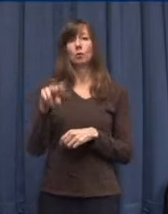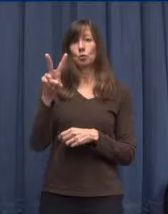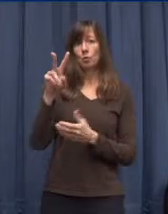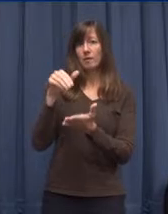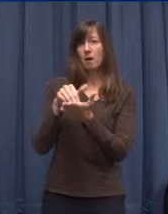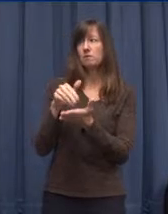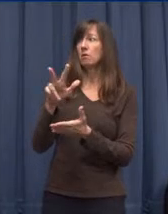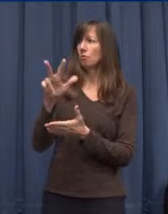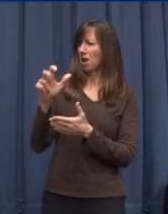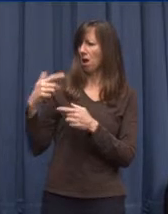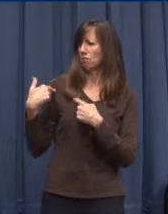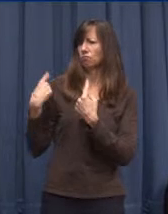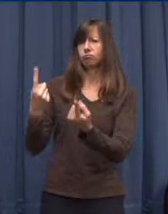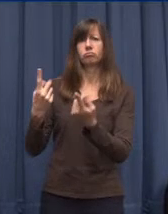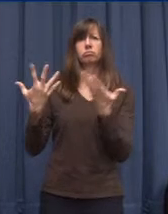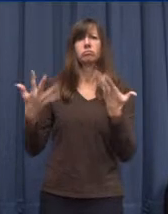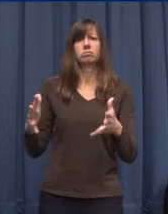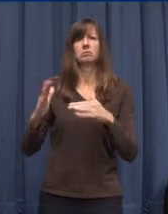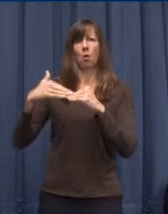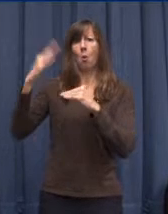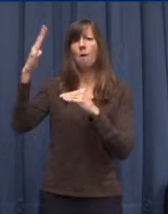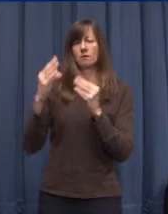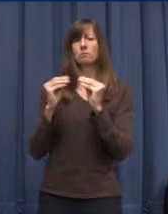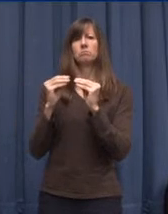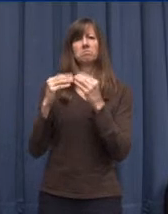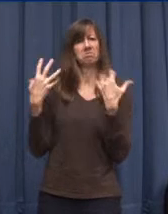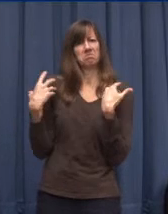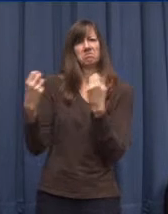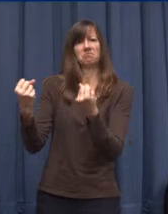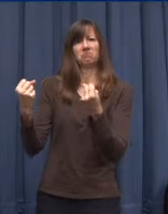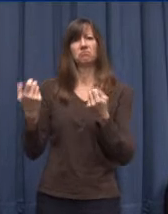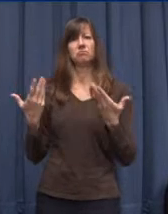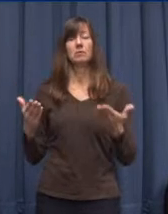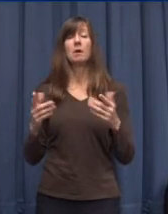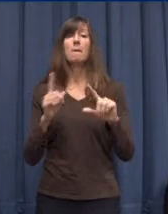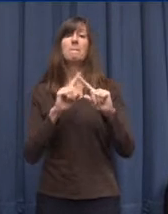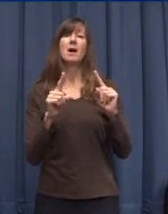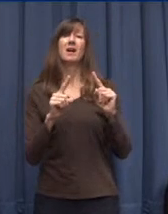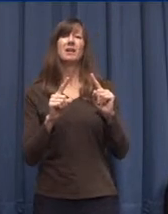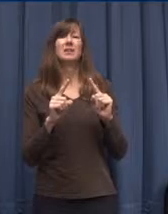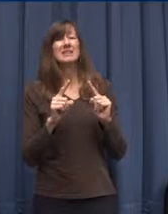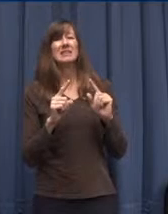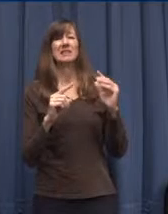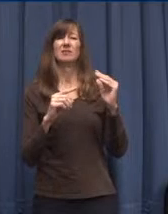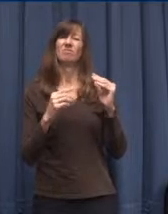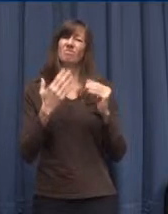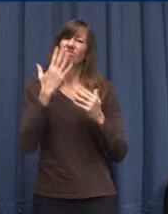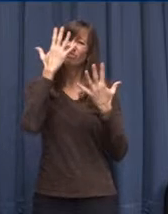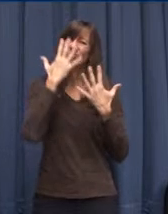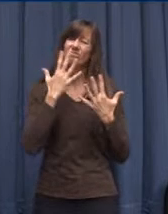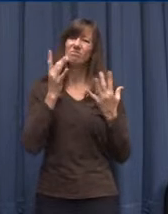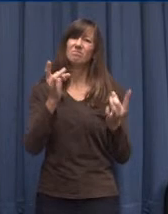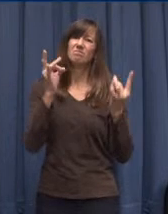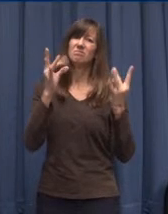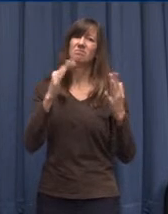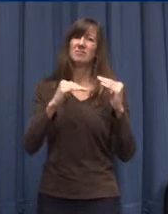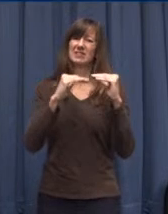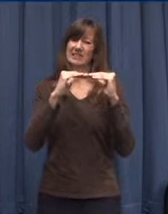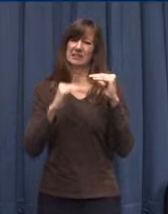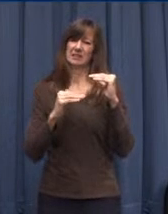recovered since the beginning of the pandemic, but tragically, just shy of 100 fatalities from COVID in the